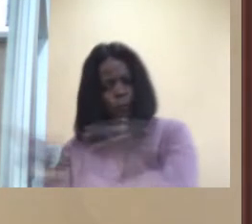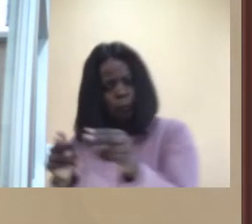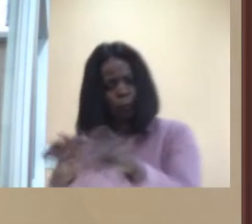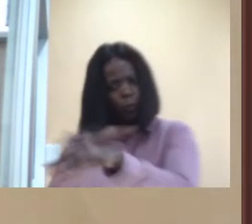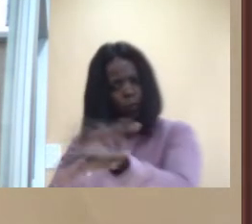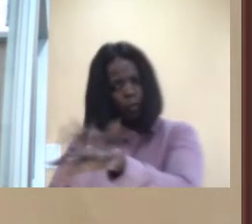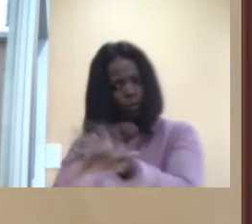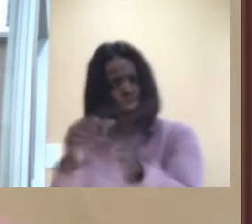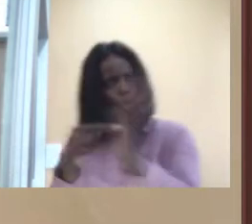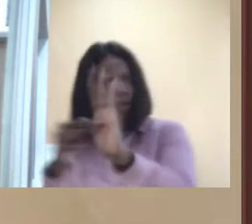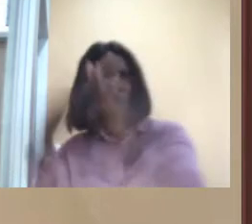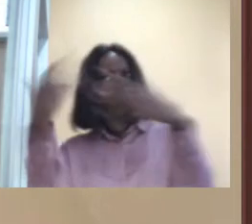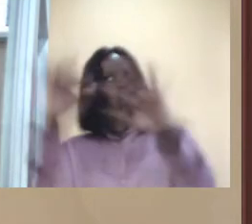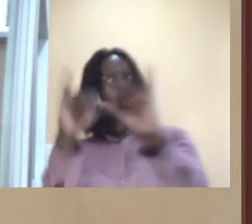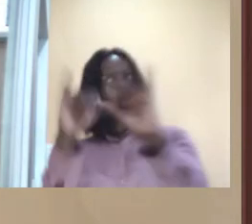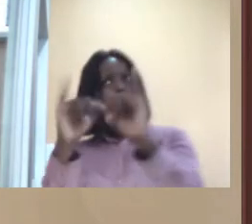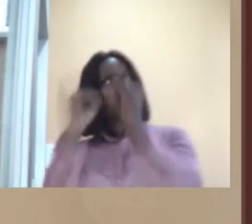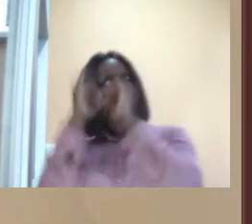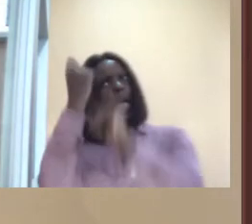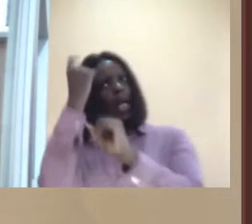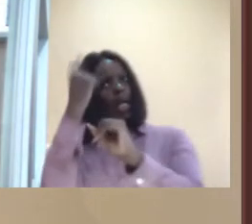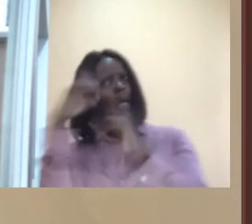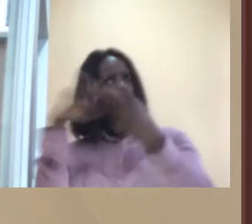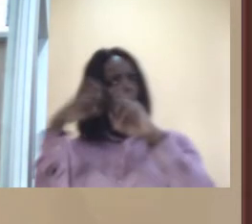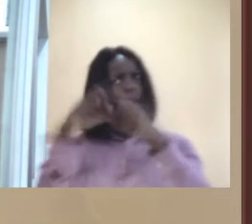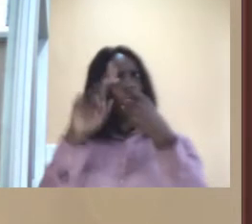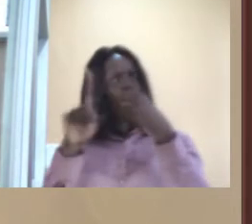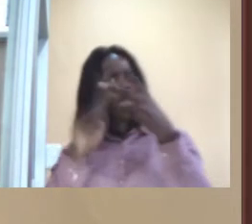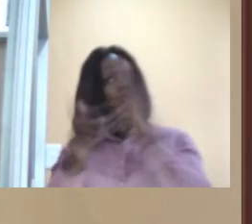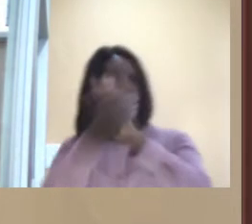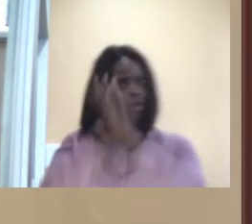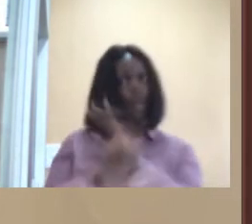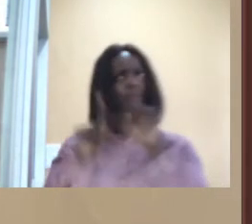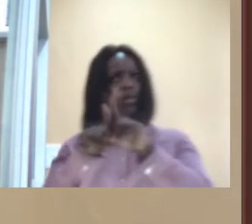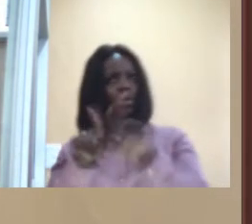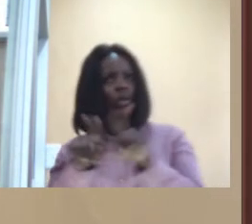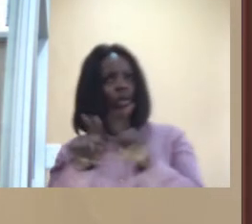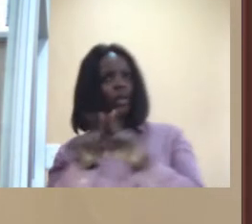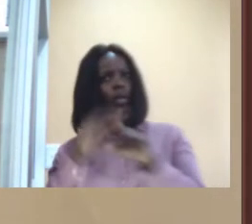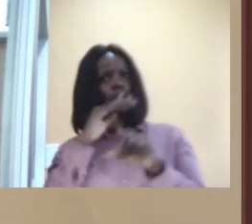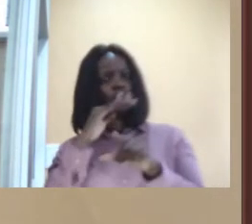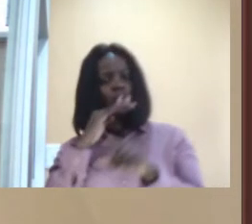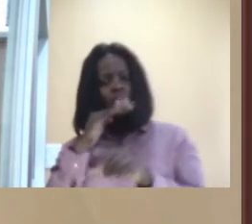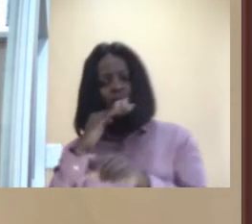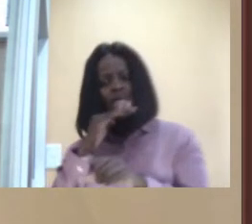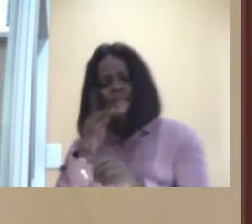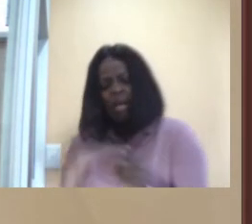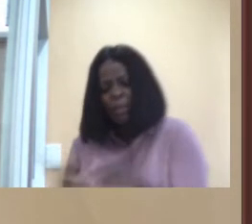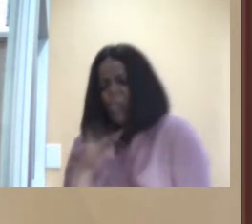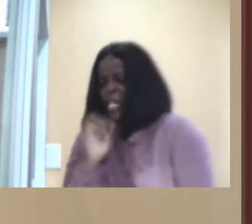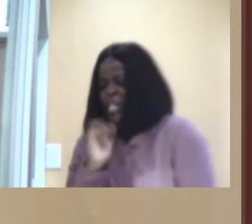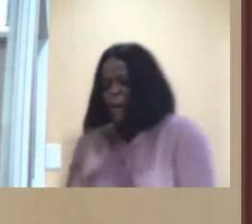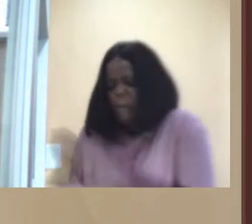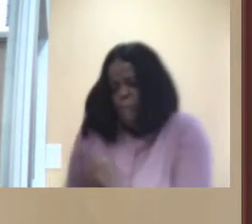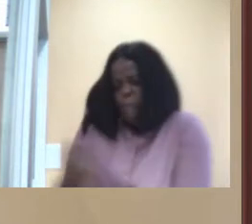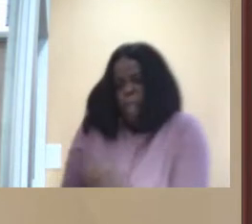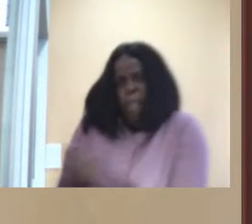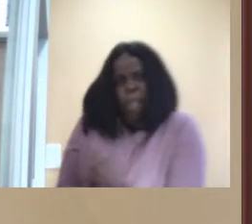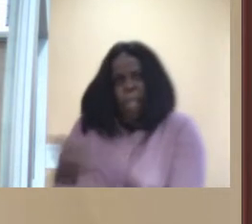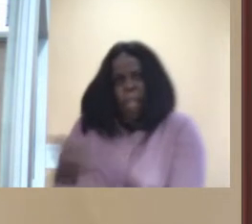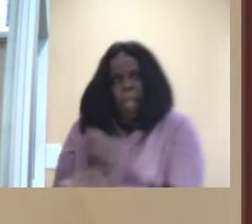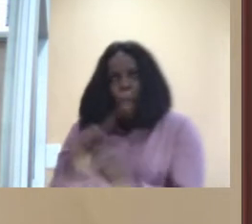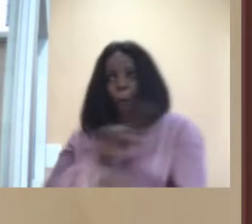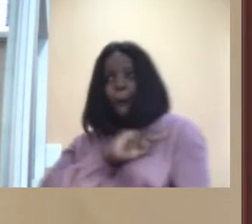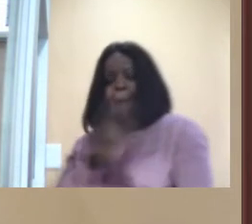in understanding our issues, that they are even contributing. They are taking from the little that they have because they are not supported in